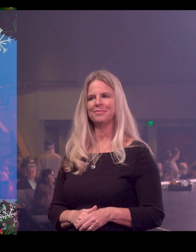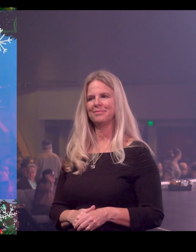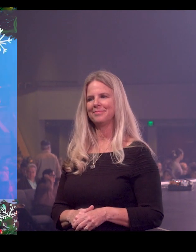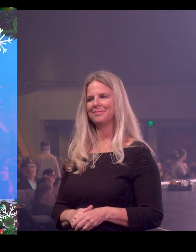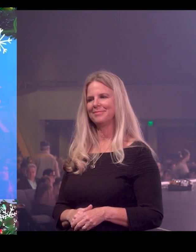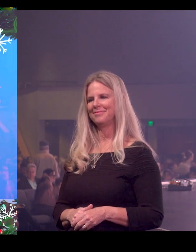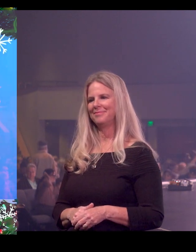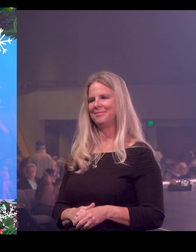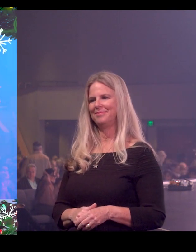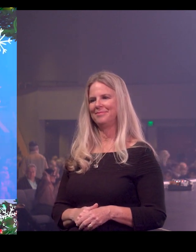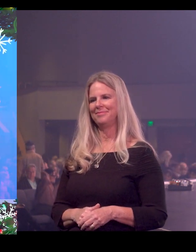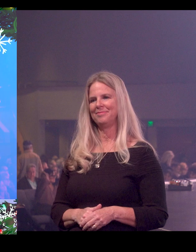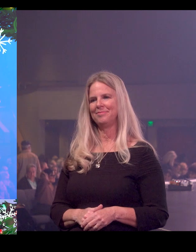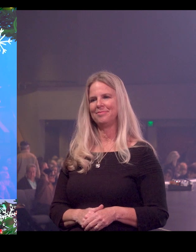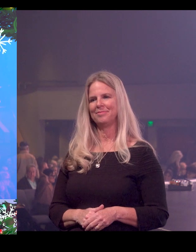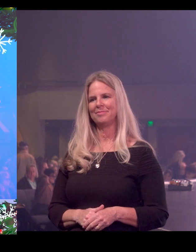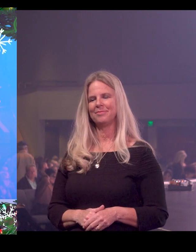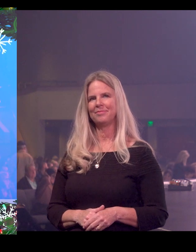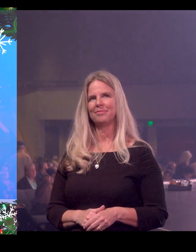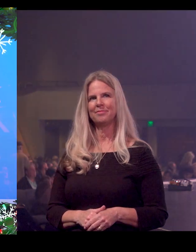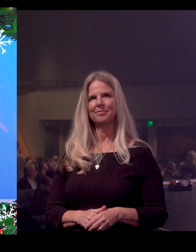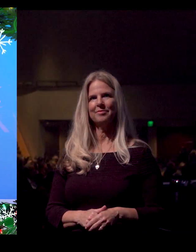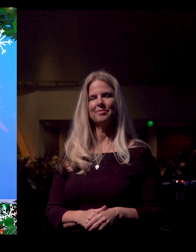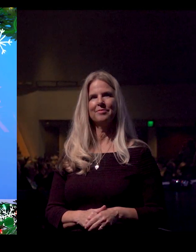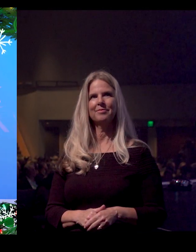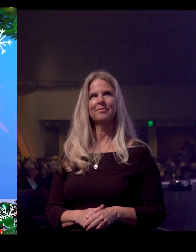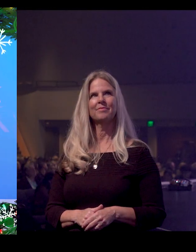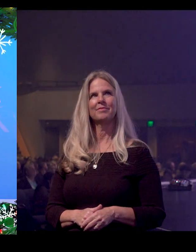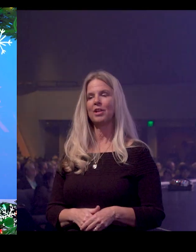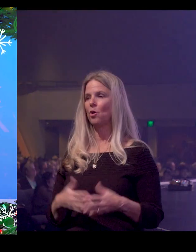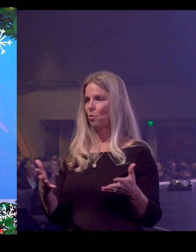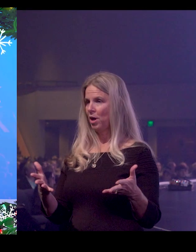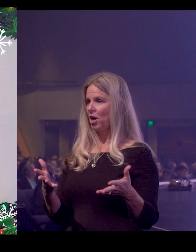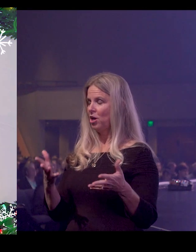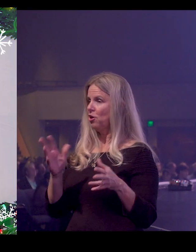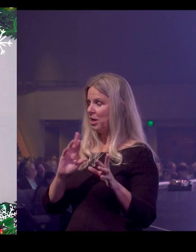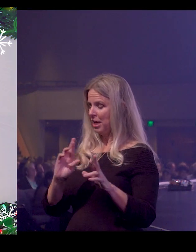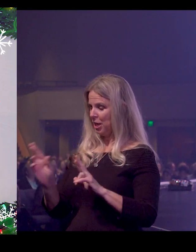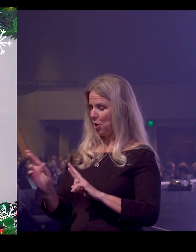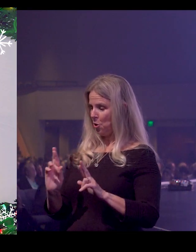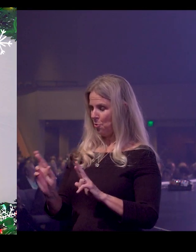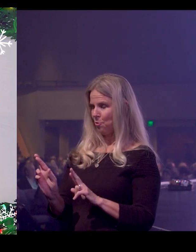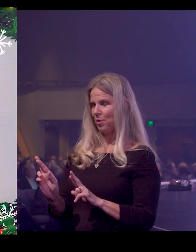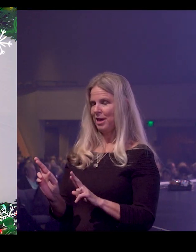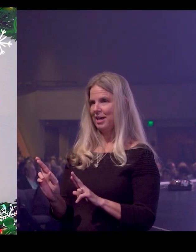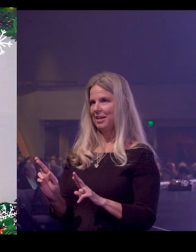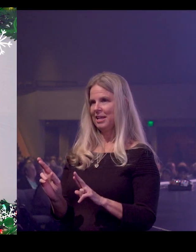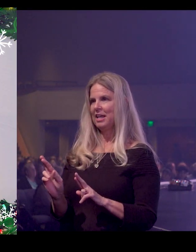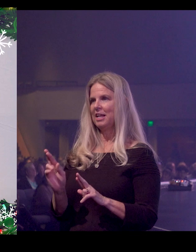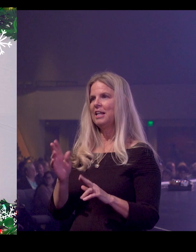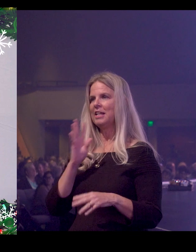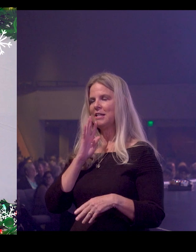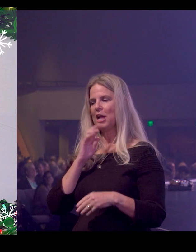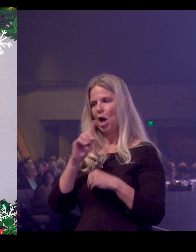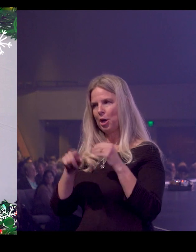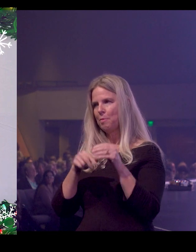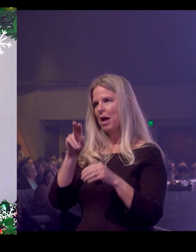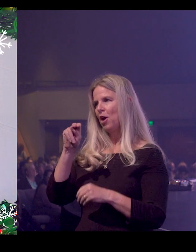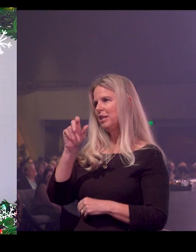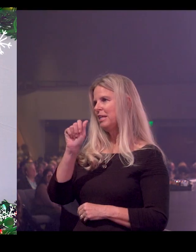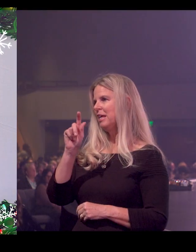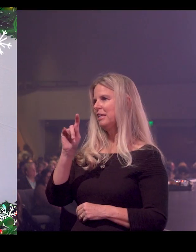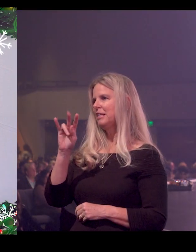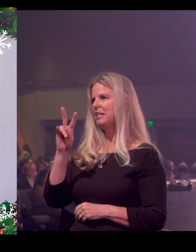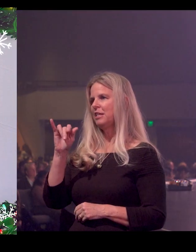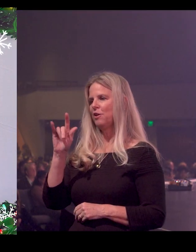While you're getting your crayons and your paper together, let's talk about the nativity scene. What is the nativity scene? The nativity scene is